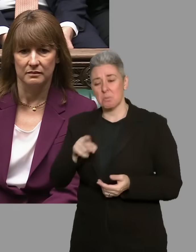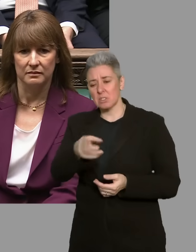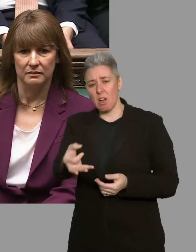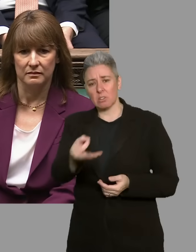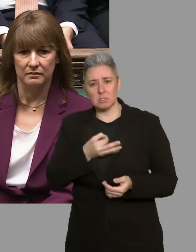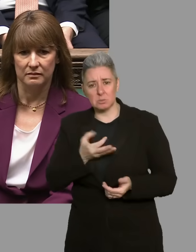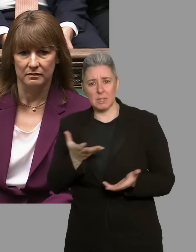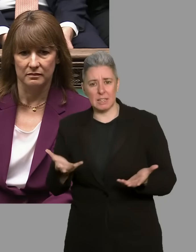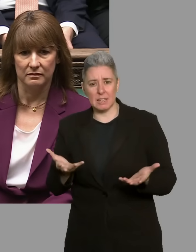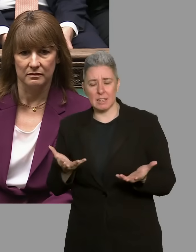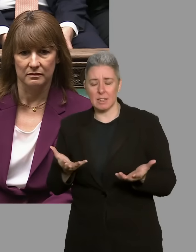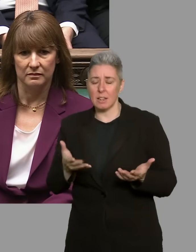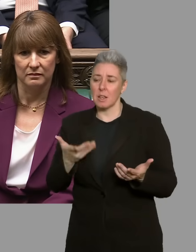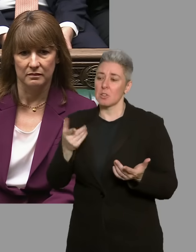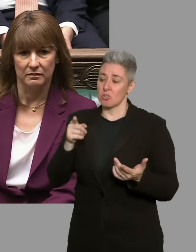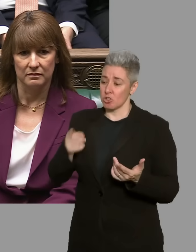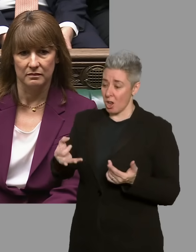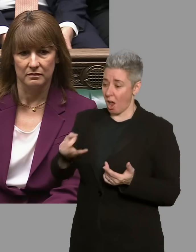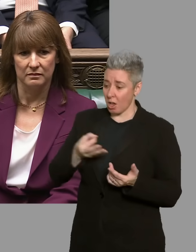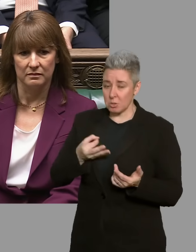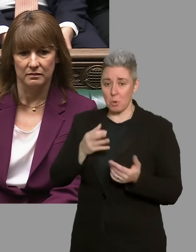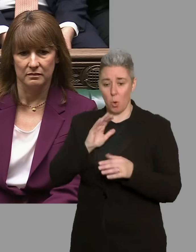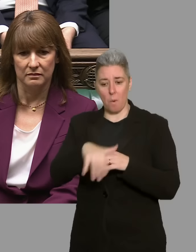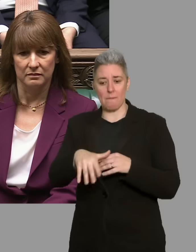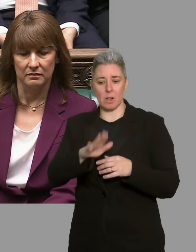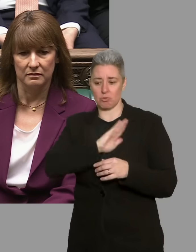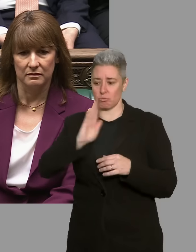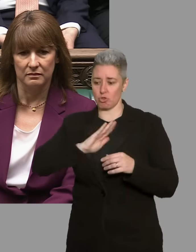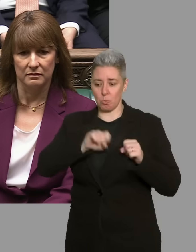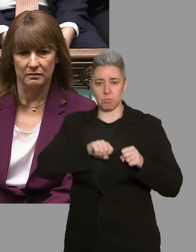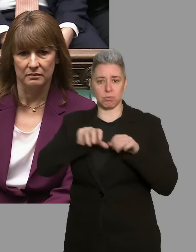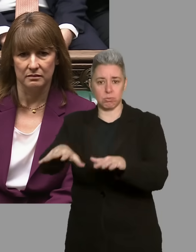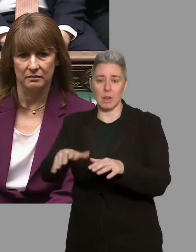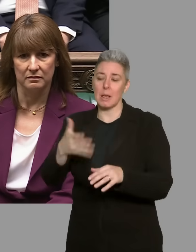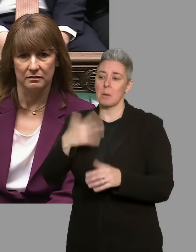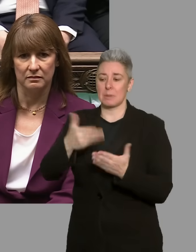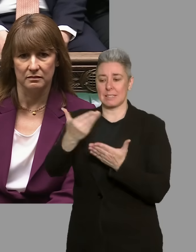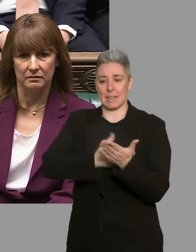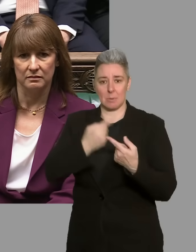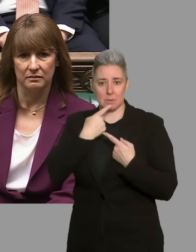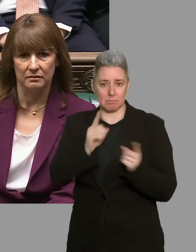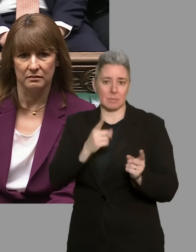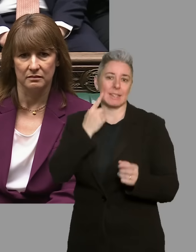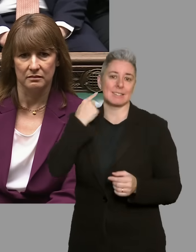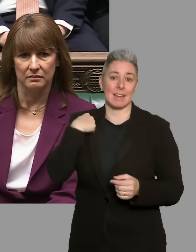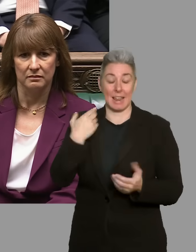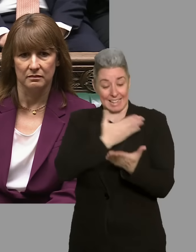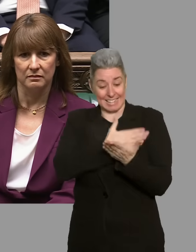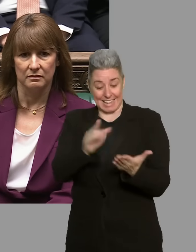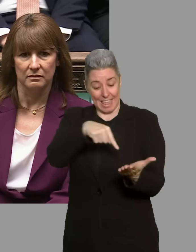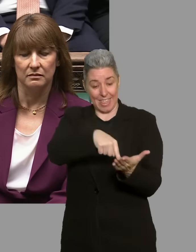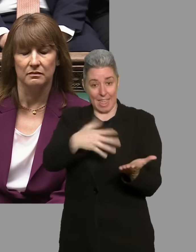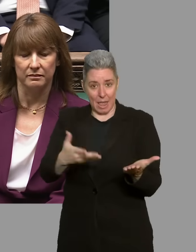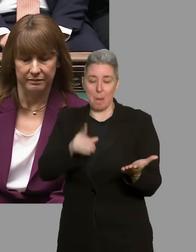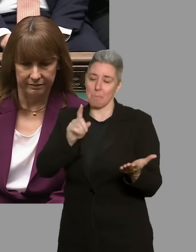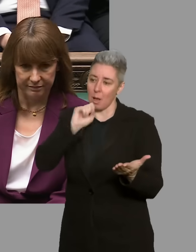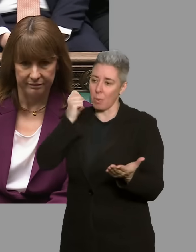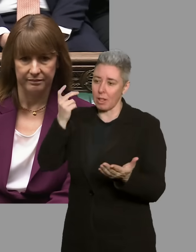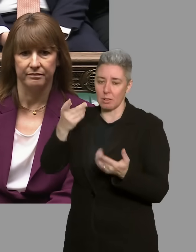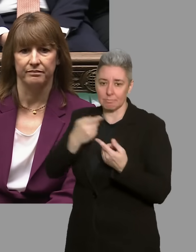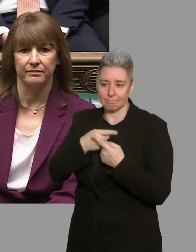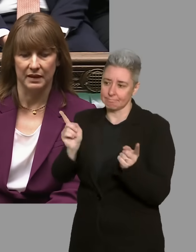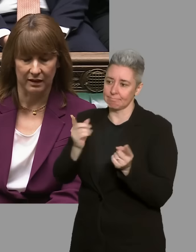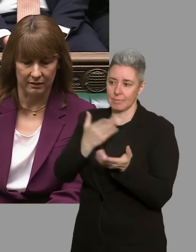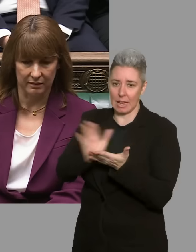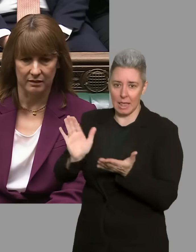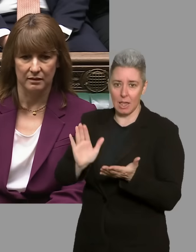We released the statement yesterday. It's clear from that, but I will be clear with the House that there would only be deployment after a